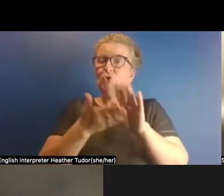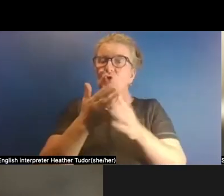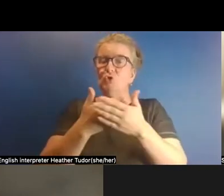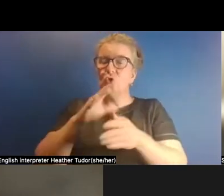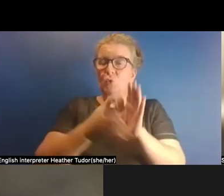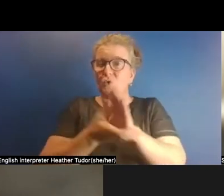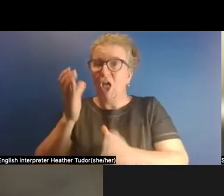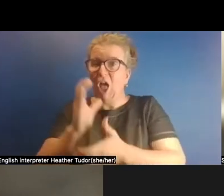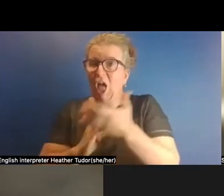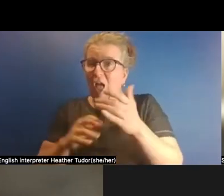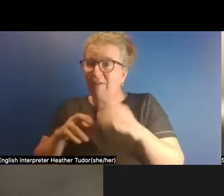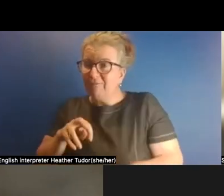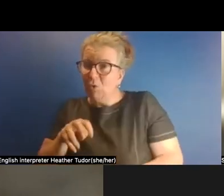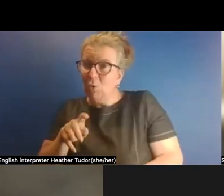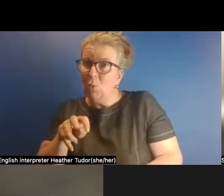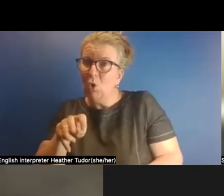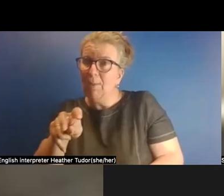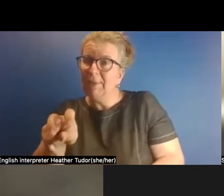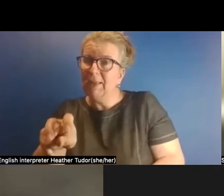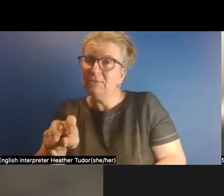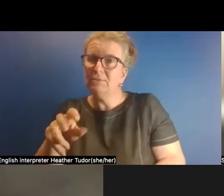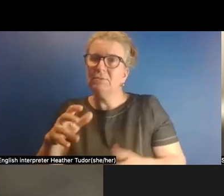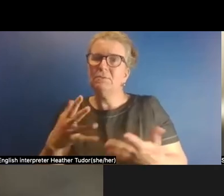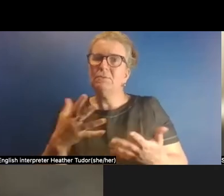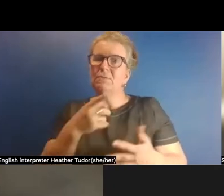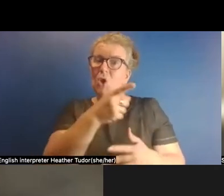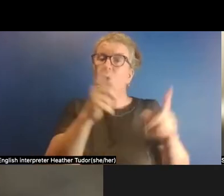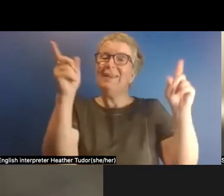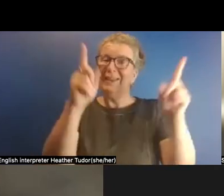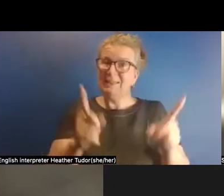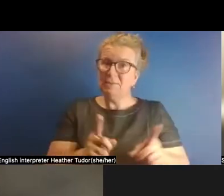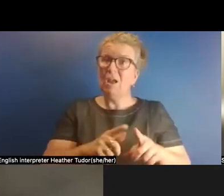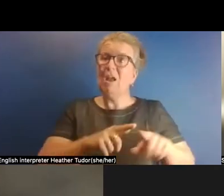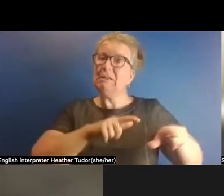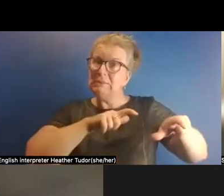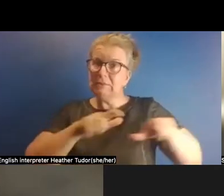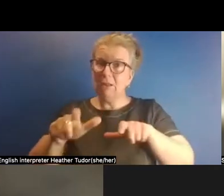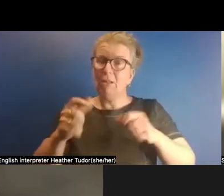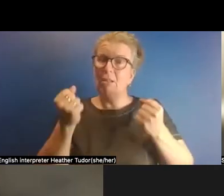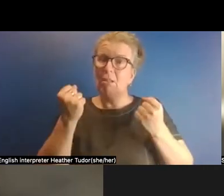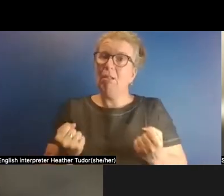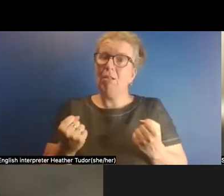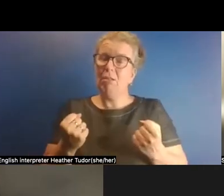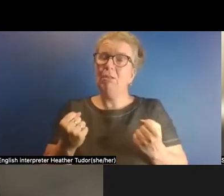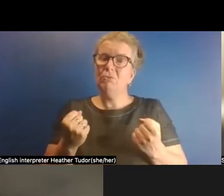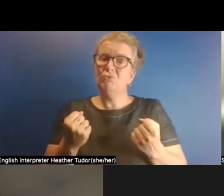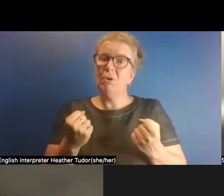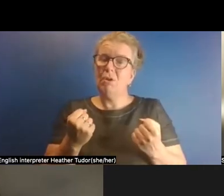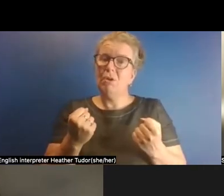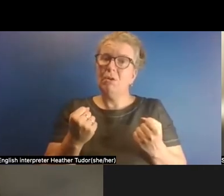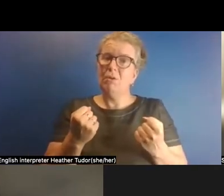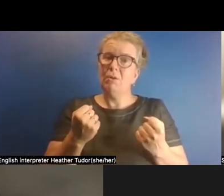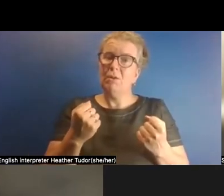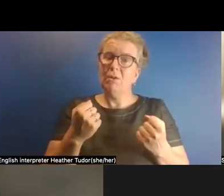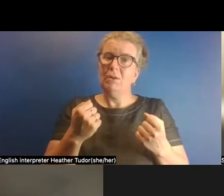in India, those experiences are very like prevalent, and it changes your whole behavior